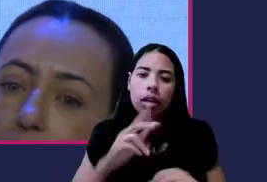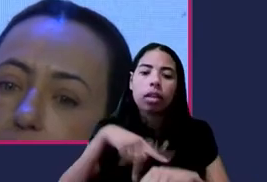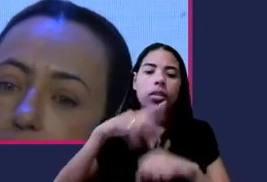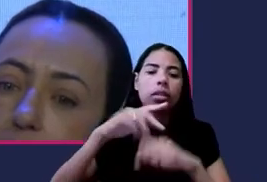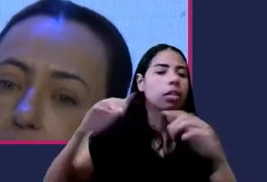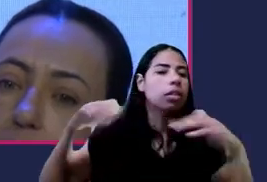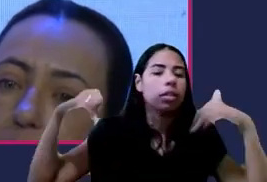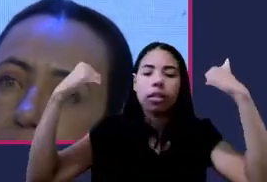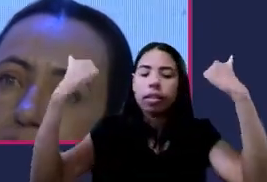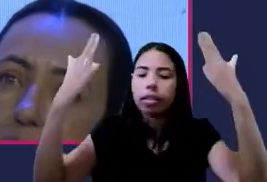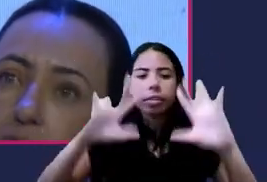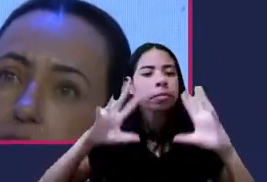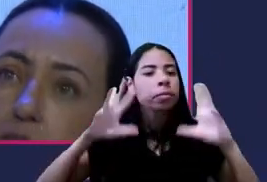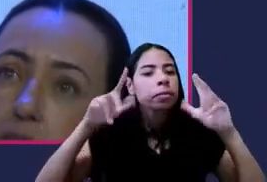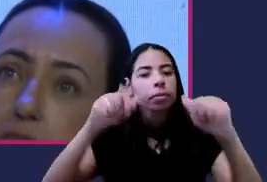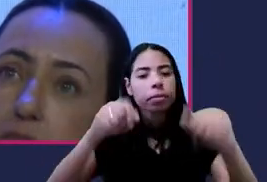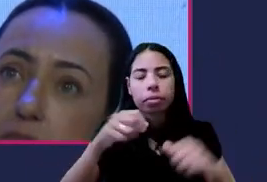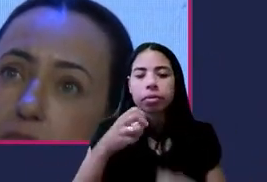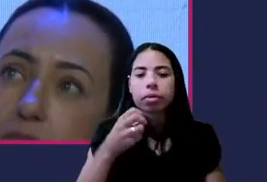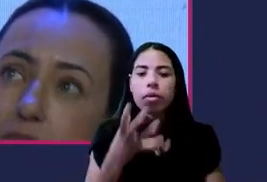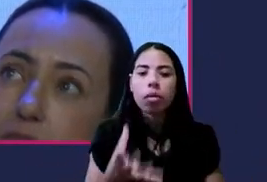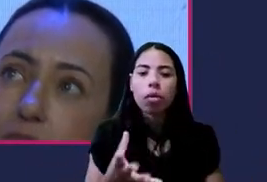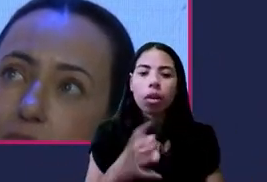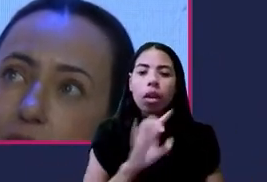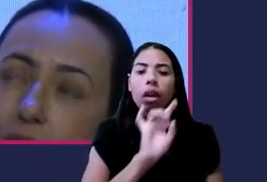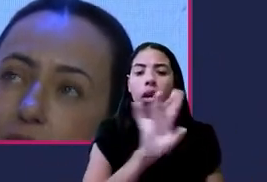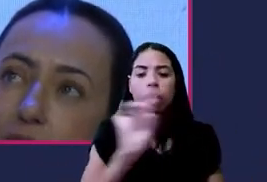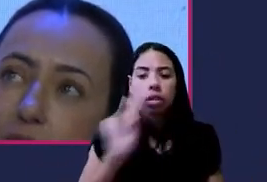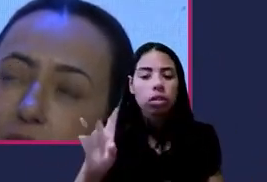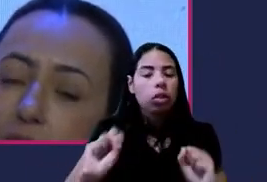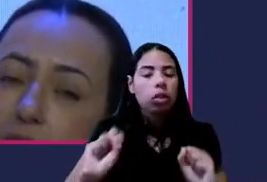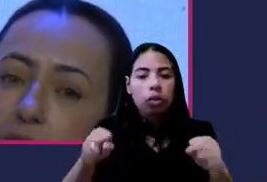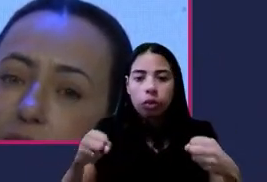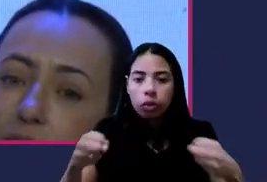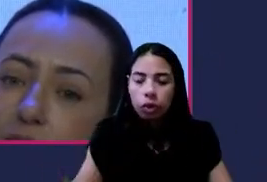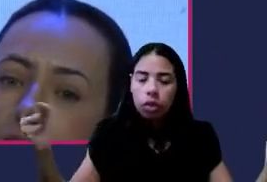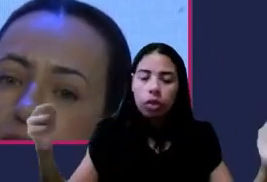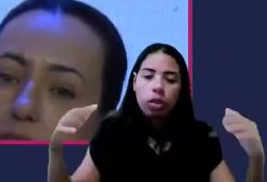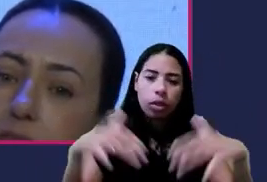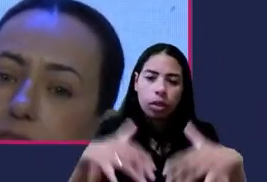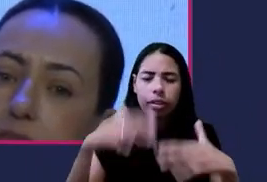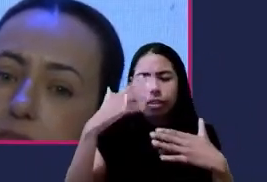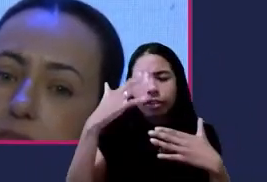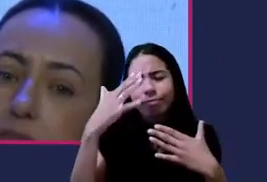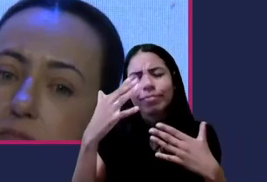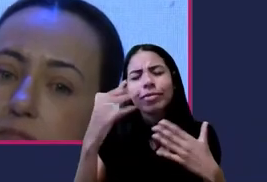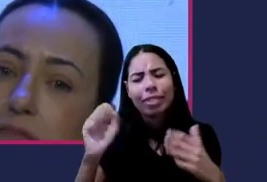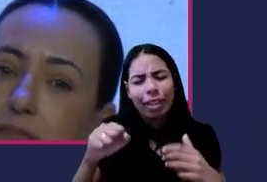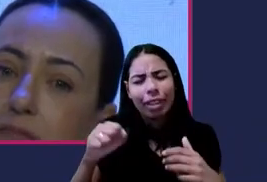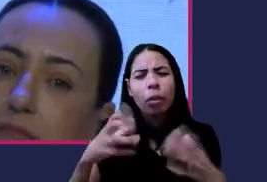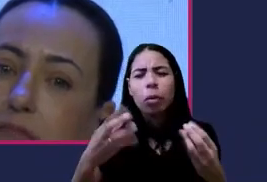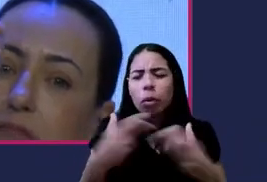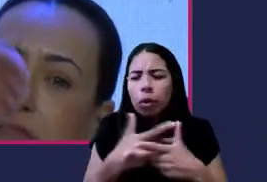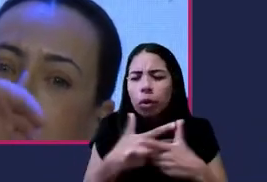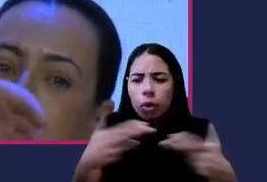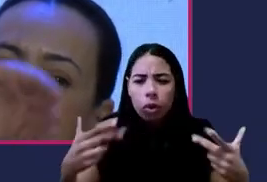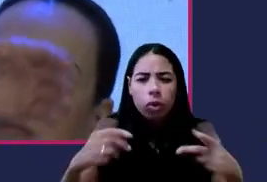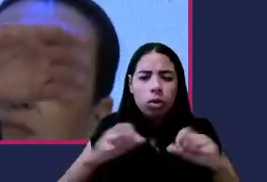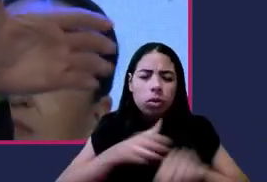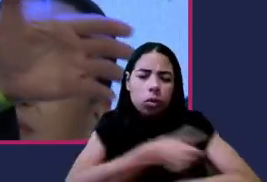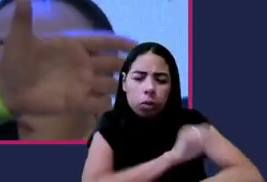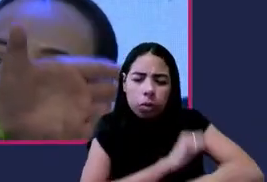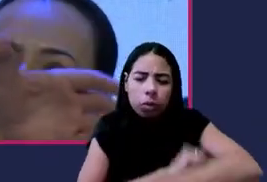authorities, both local, domestic, and international, to do whatever little we can do